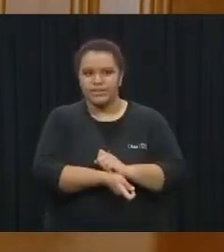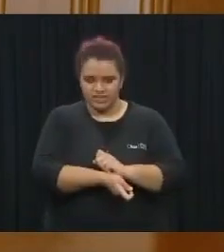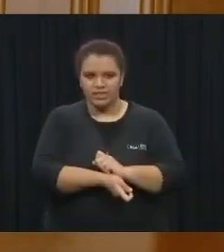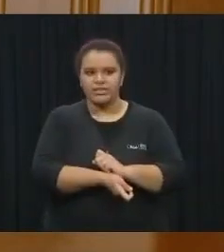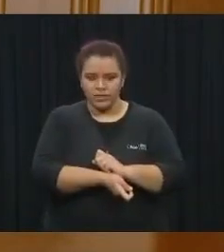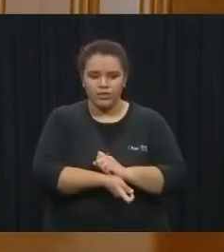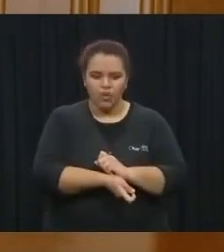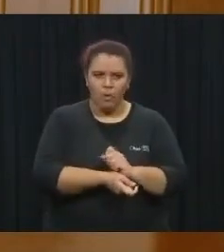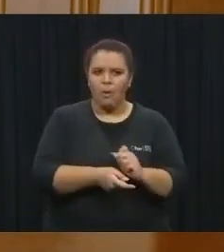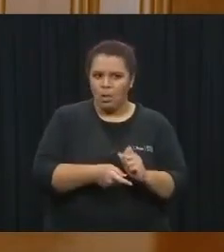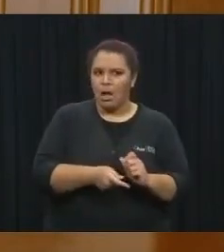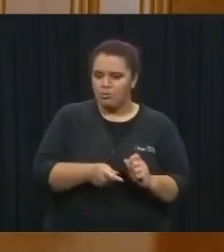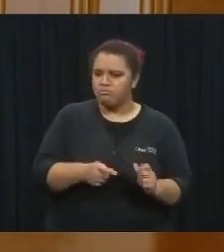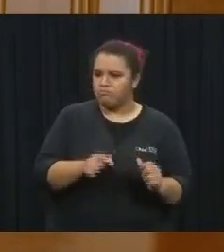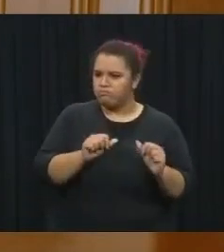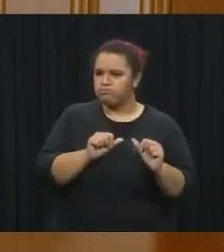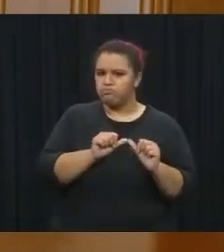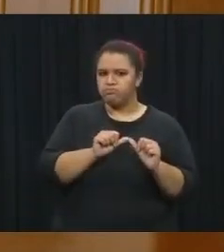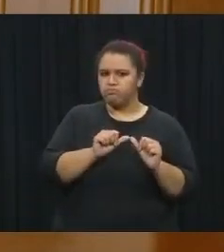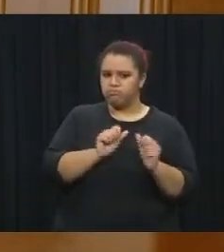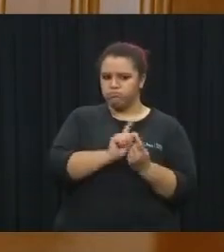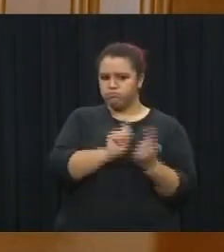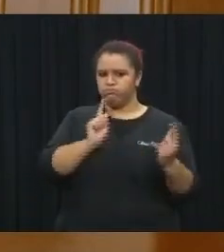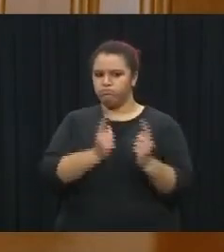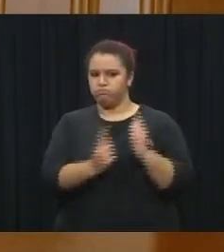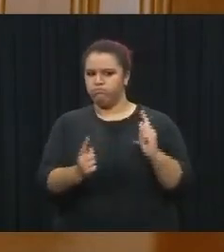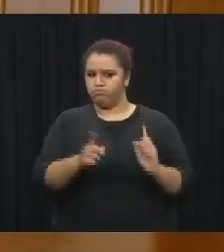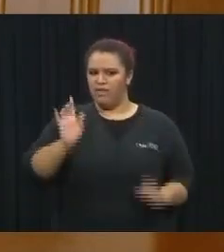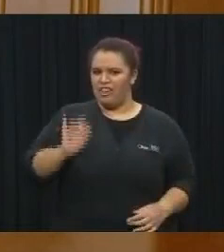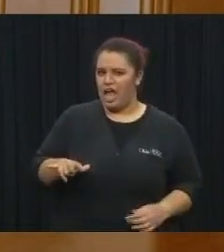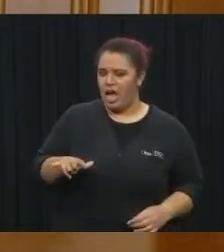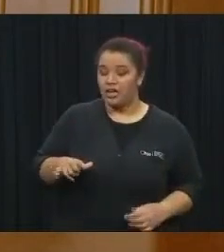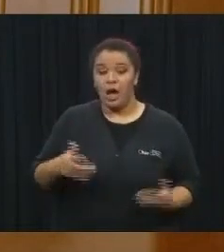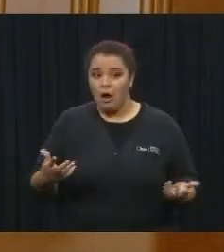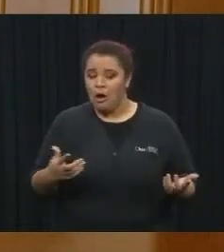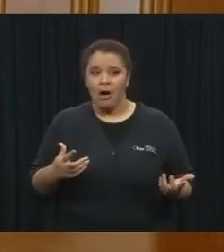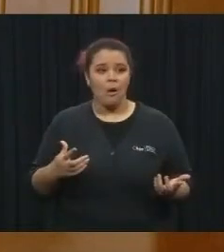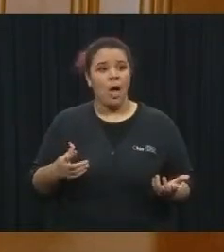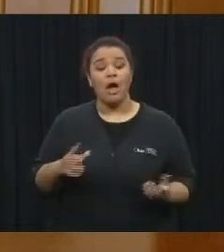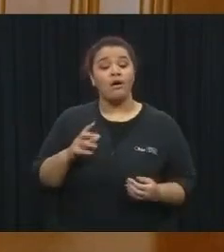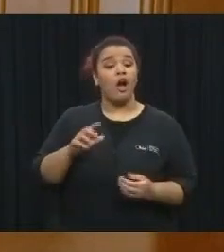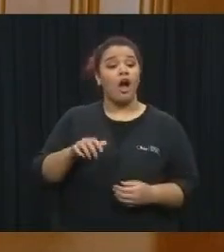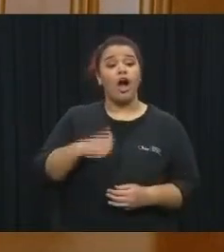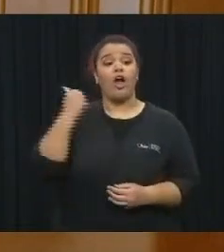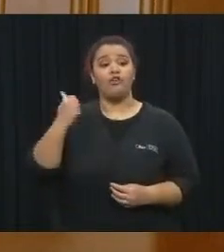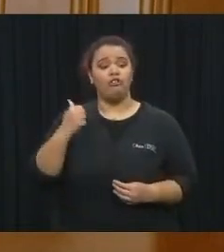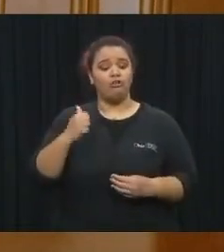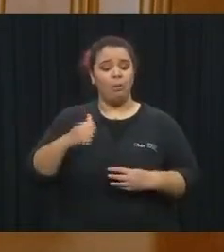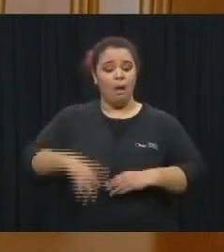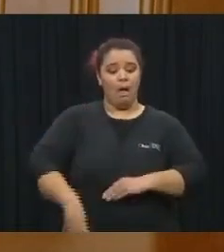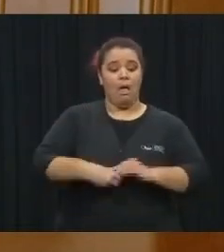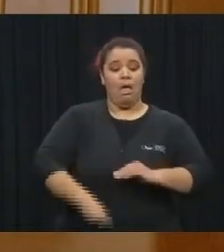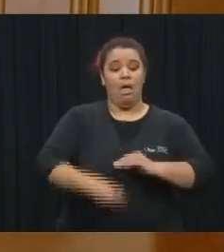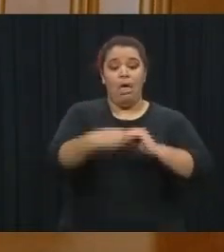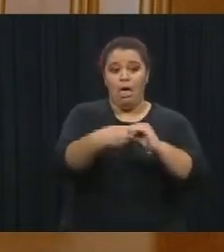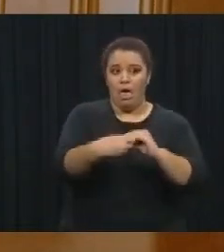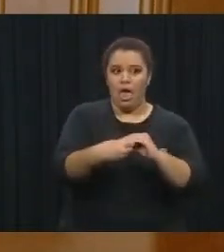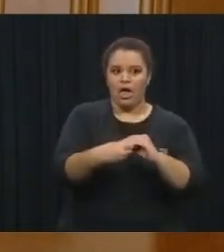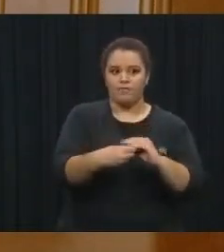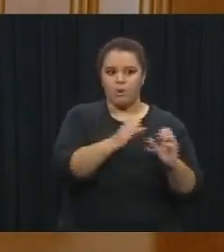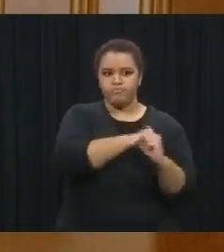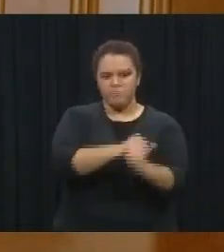to be able to keep that distance apart. There's so many other things that they can do as well. Wiping off